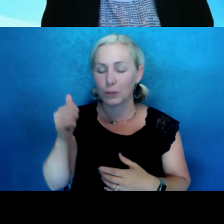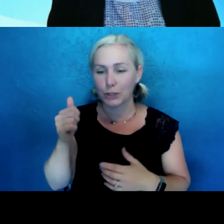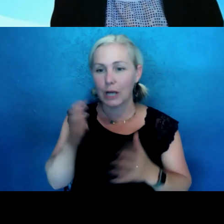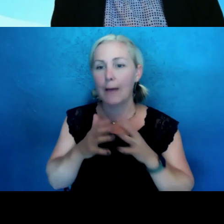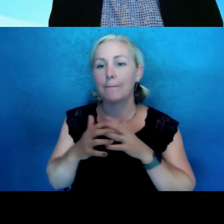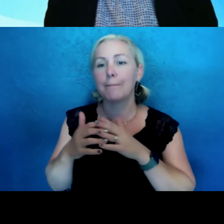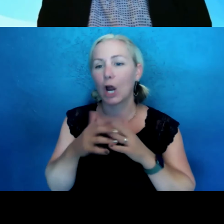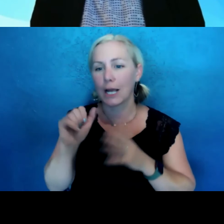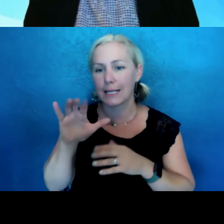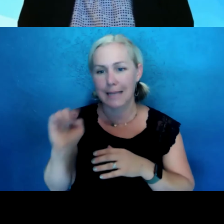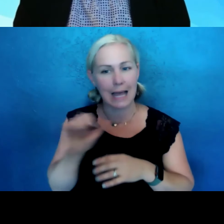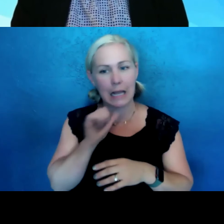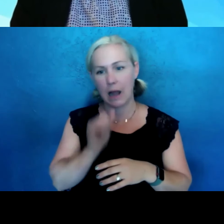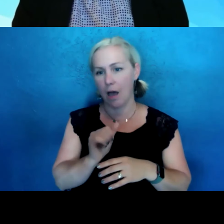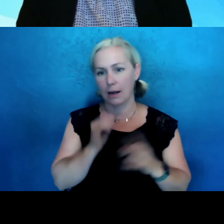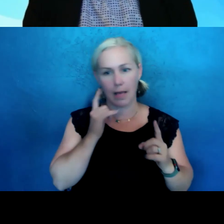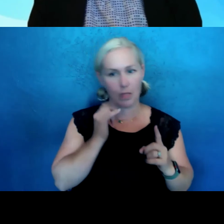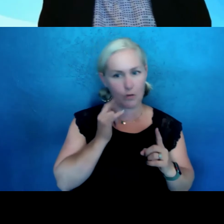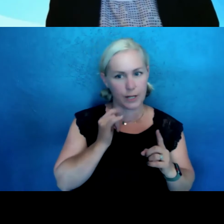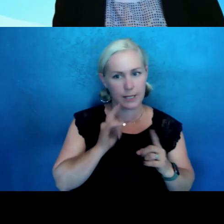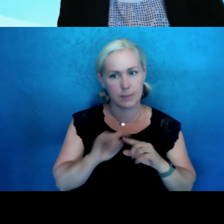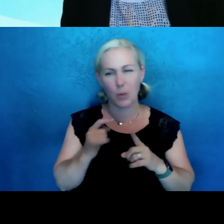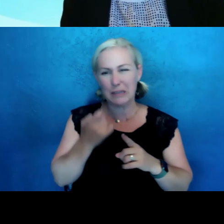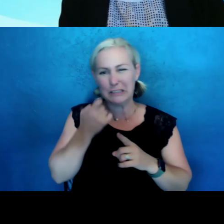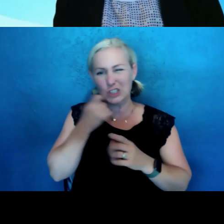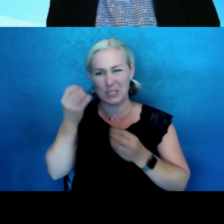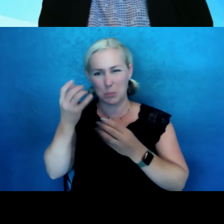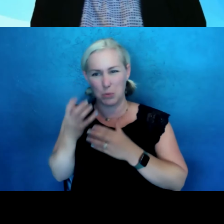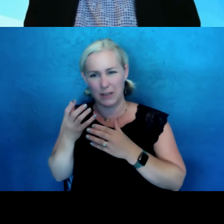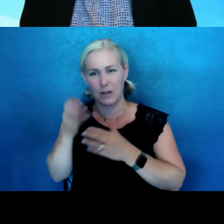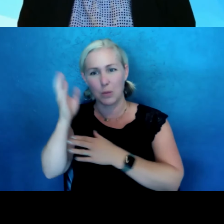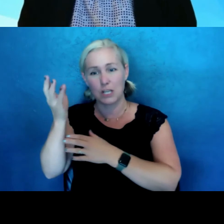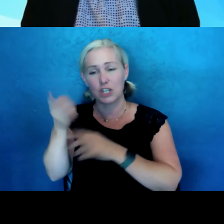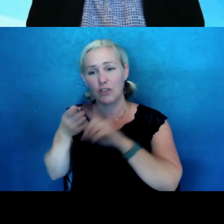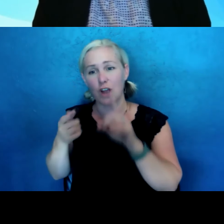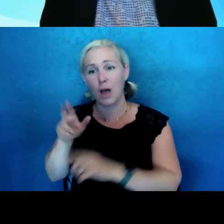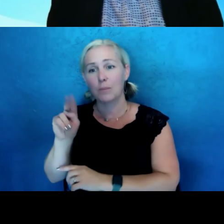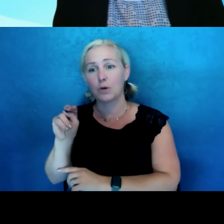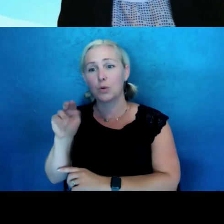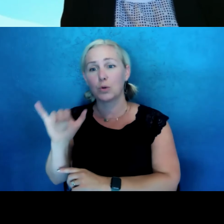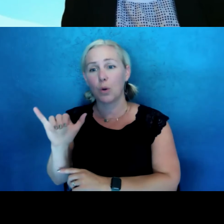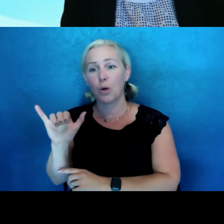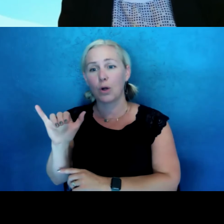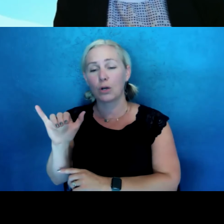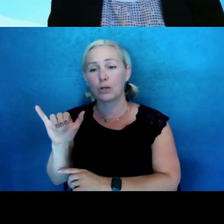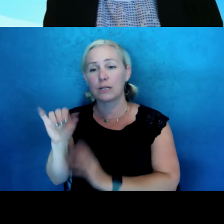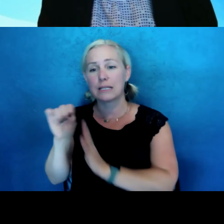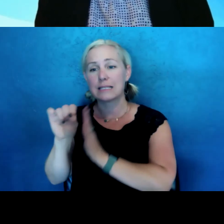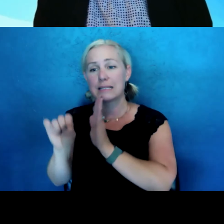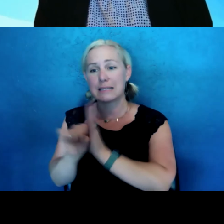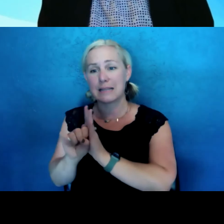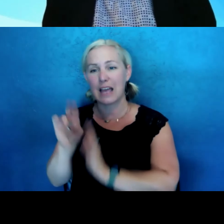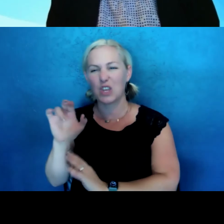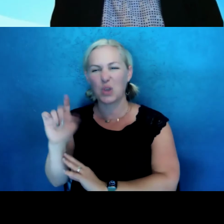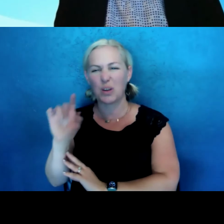Californians, sorry. We were just briefed on a presentation by the New York State Unit on